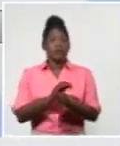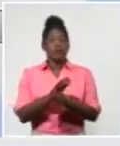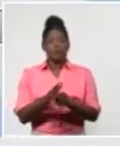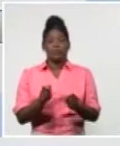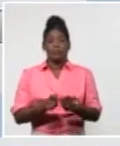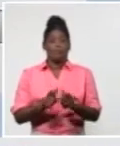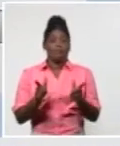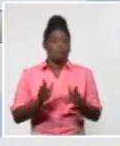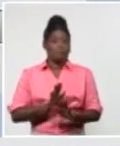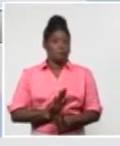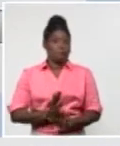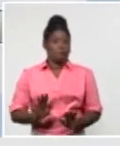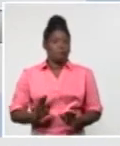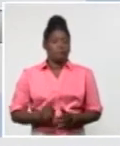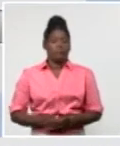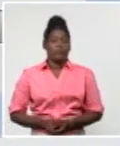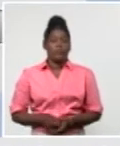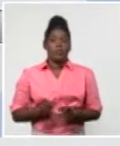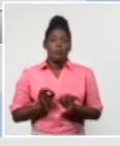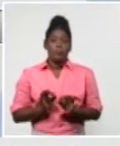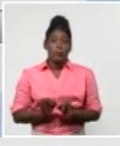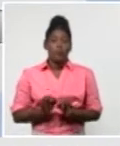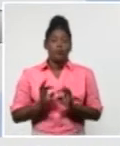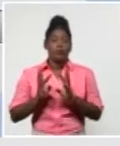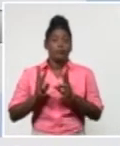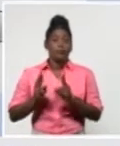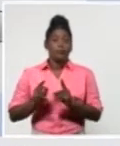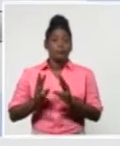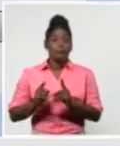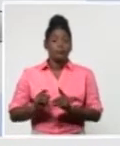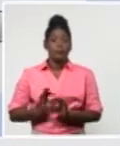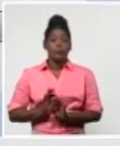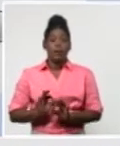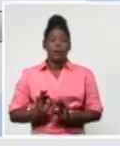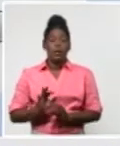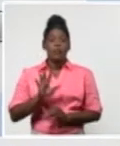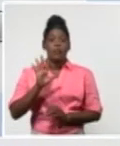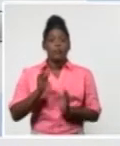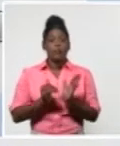100,994 cases, and it already accumulates